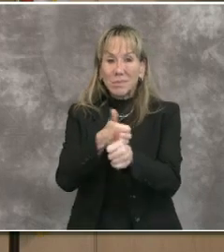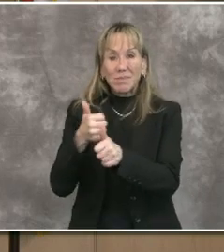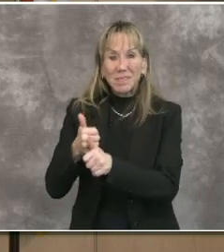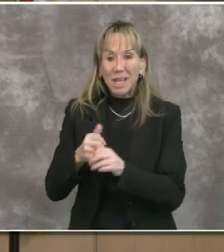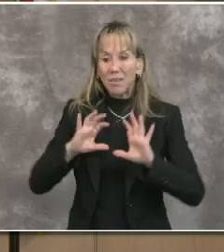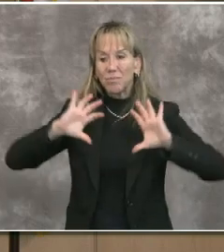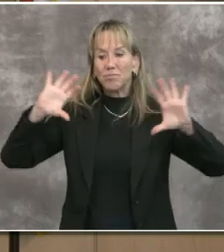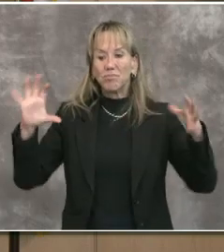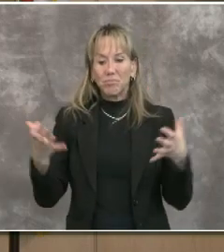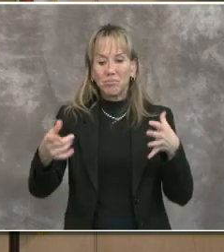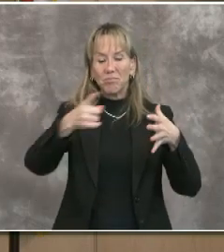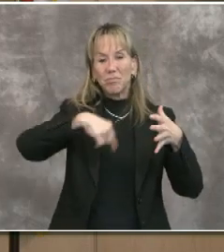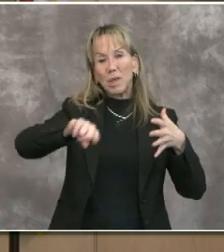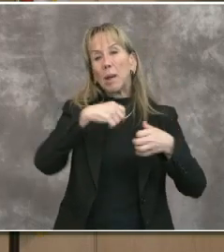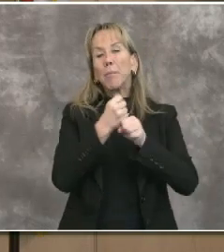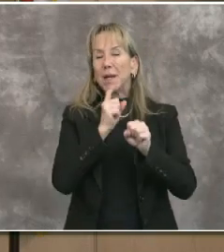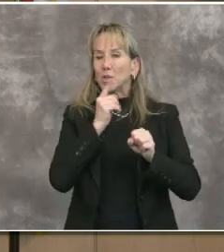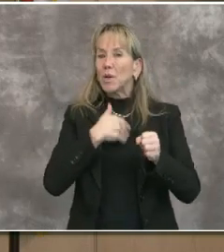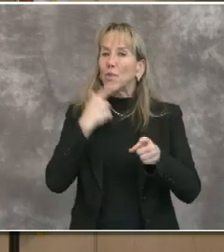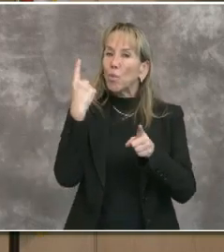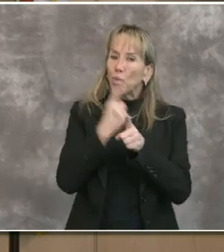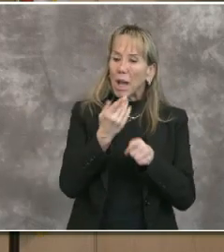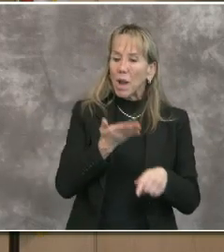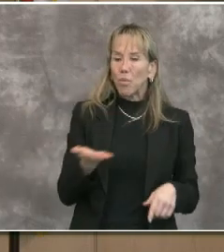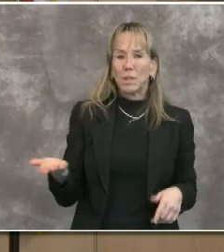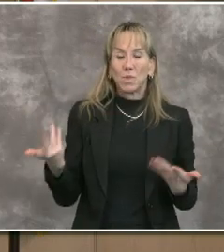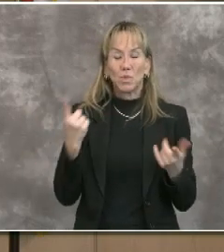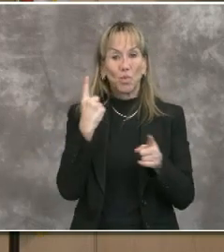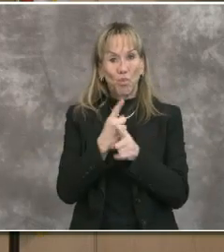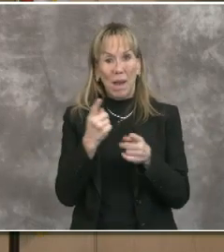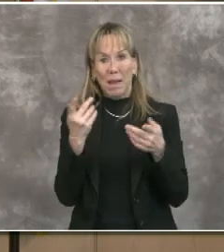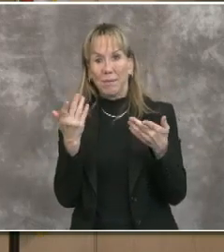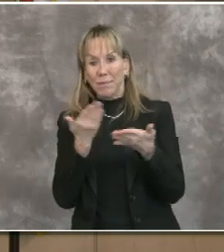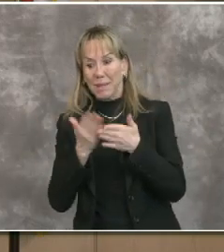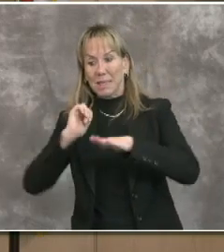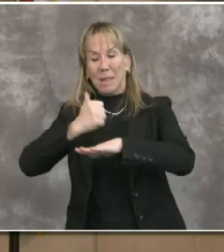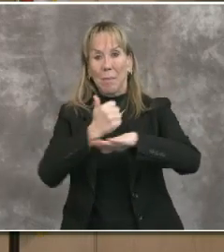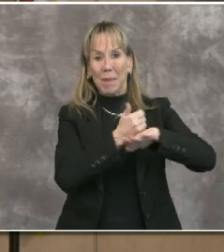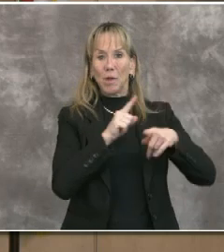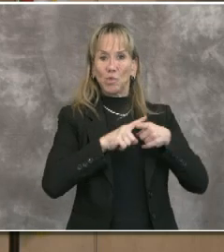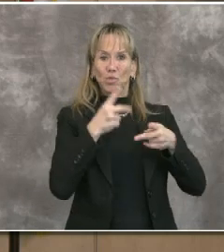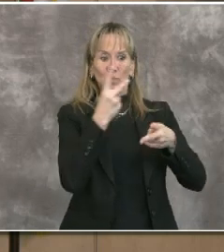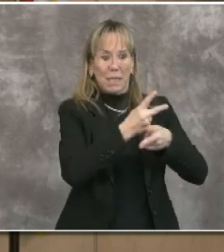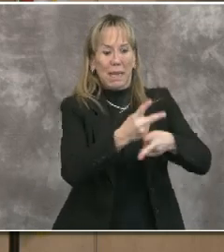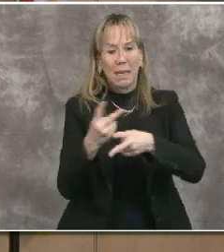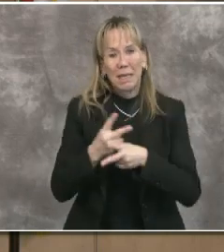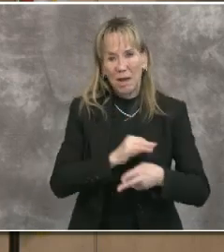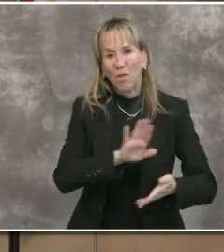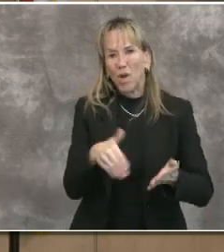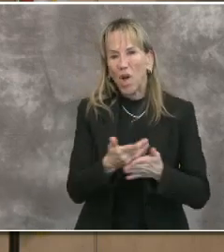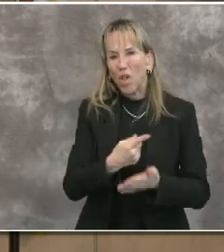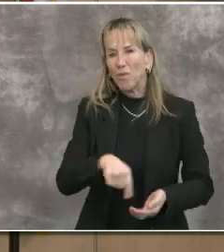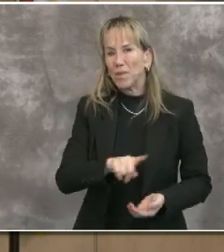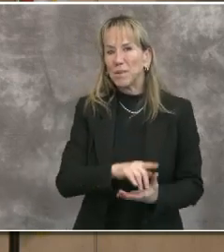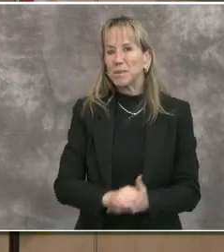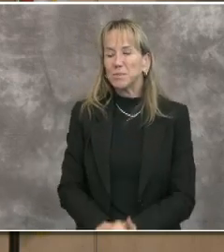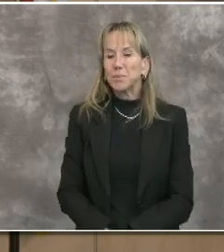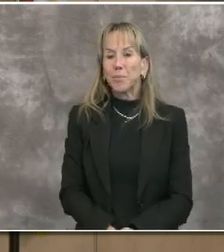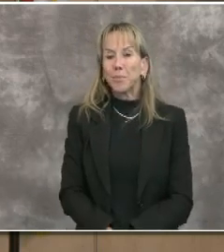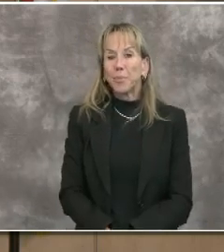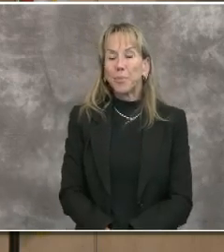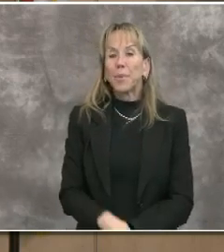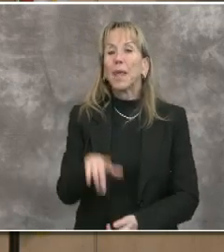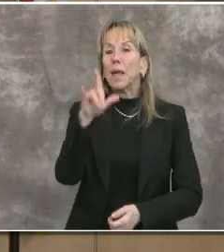have the right resources in the right places to be sure that we can care for all these individuals. And I have a follow-up question from